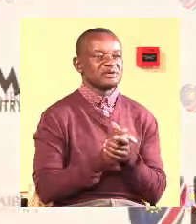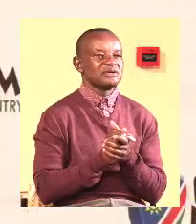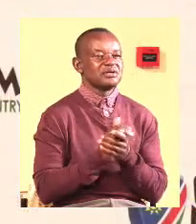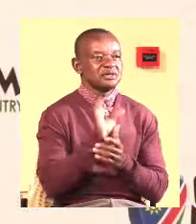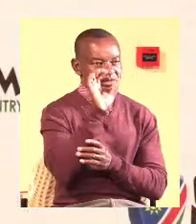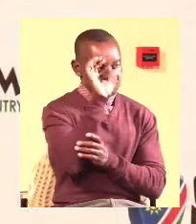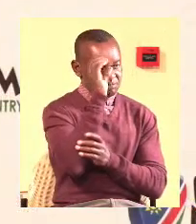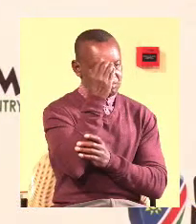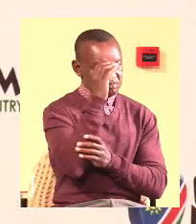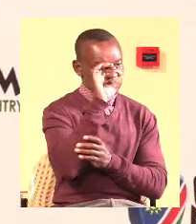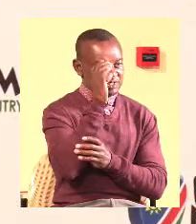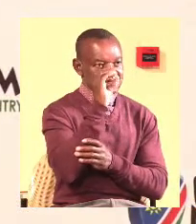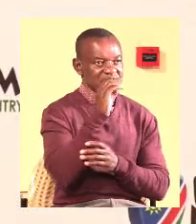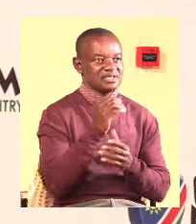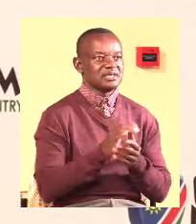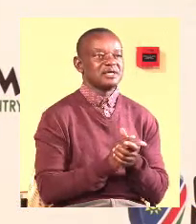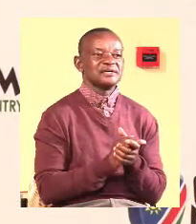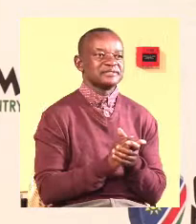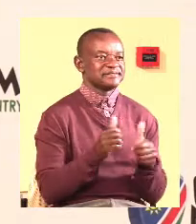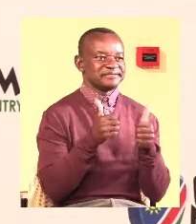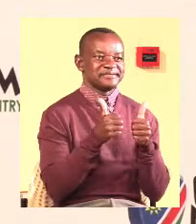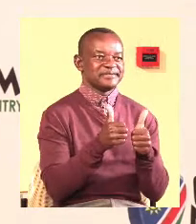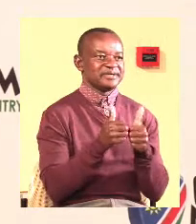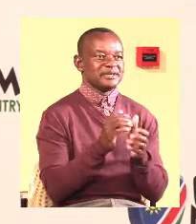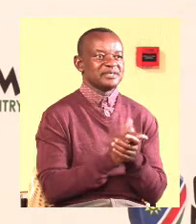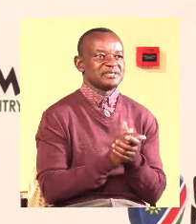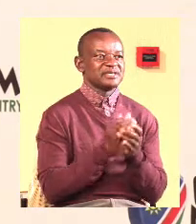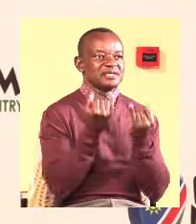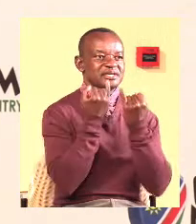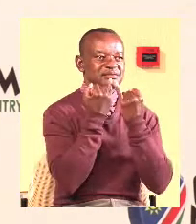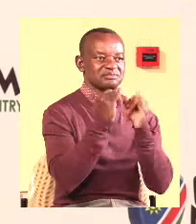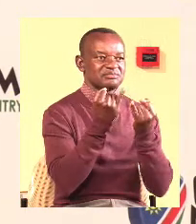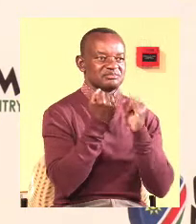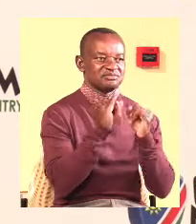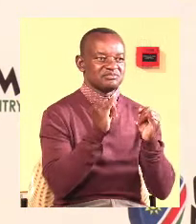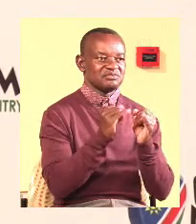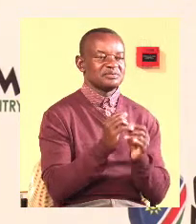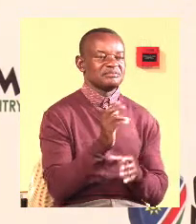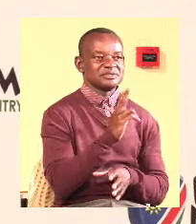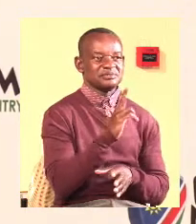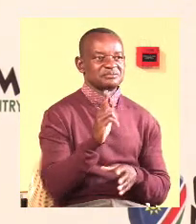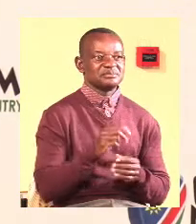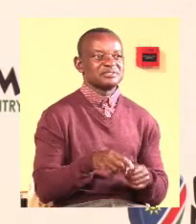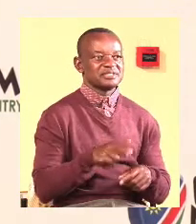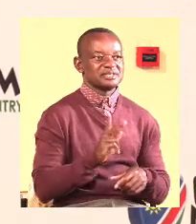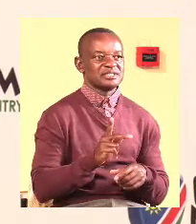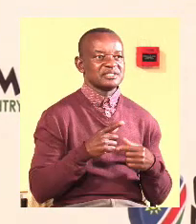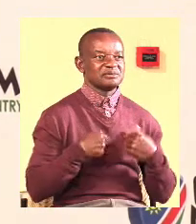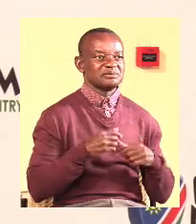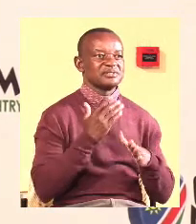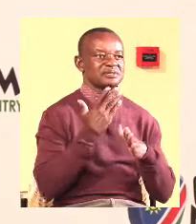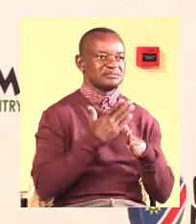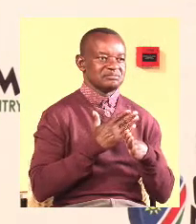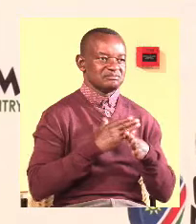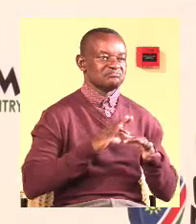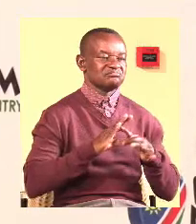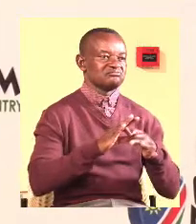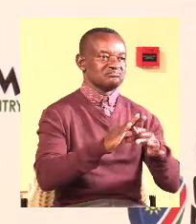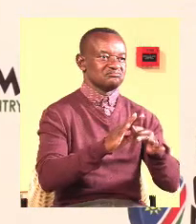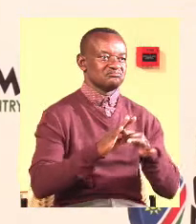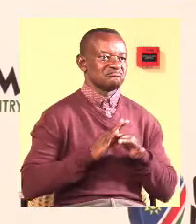ever in collaboration with the radios that we are disseminating appropriate